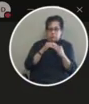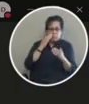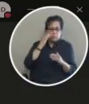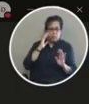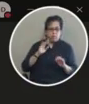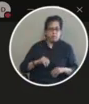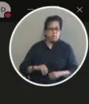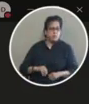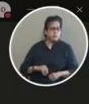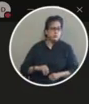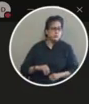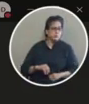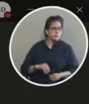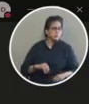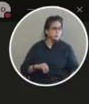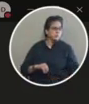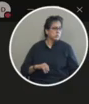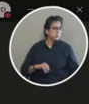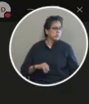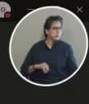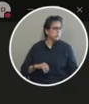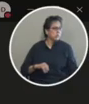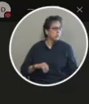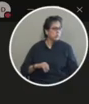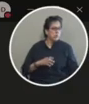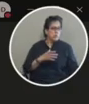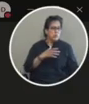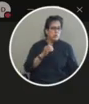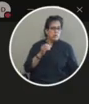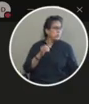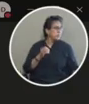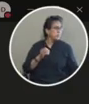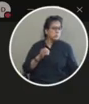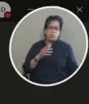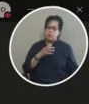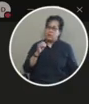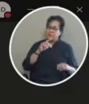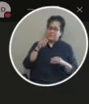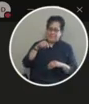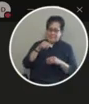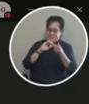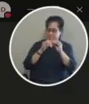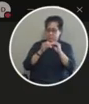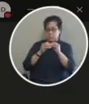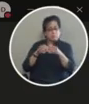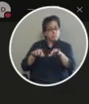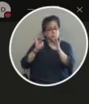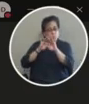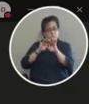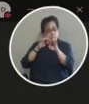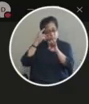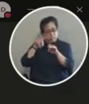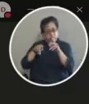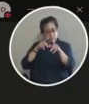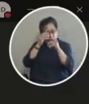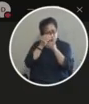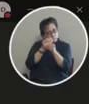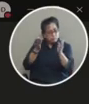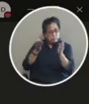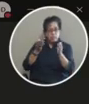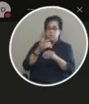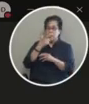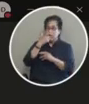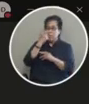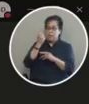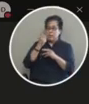of. Just for future, I agree that these numbers are just as important to the public, because